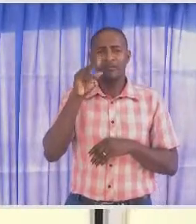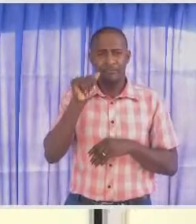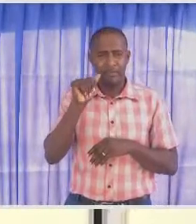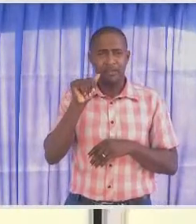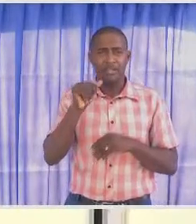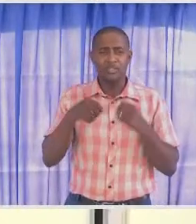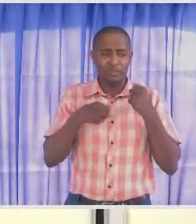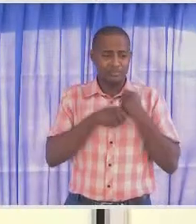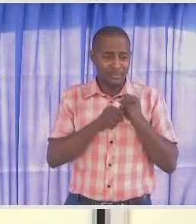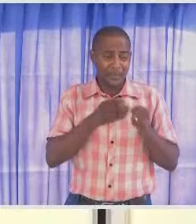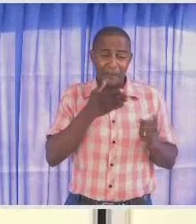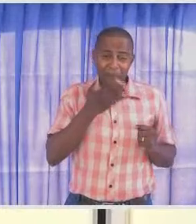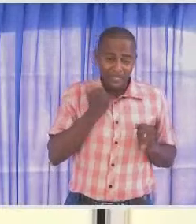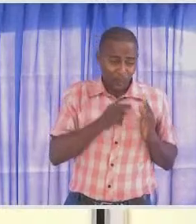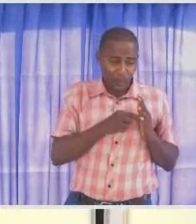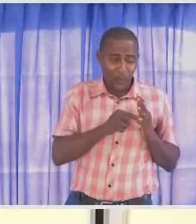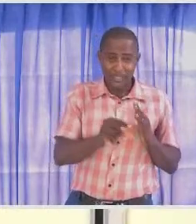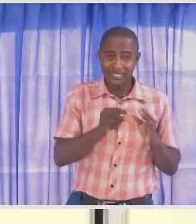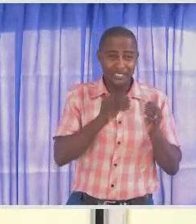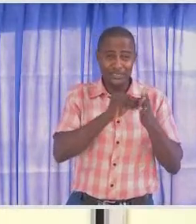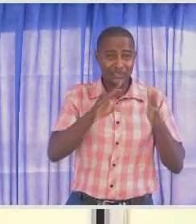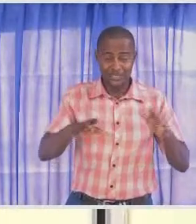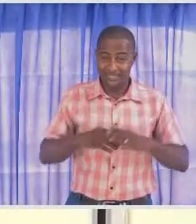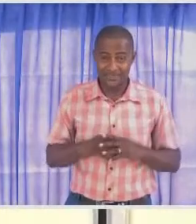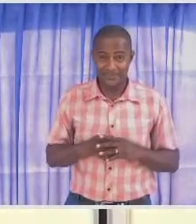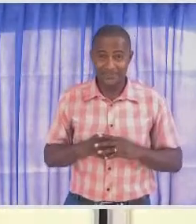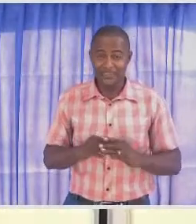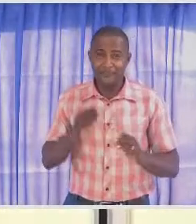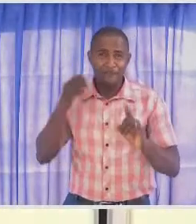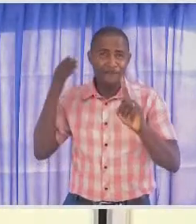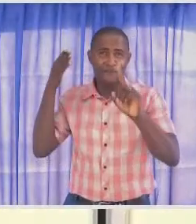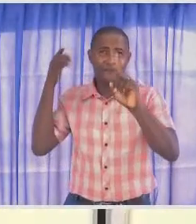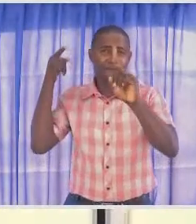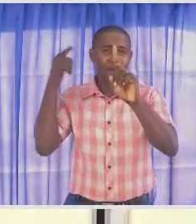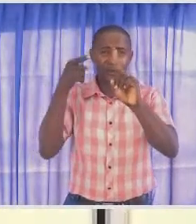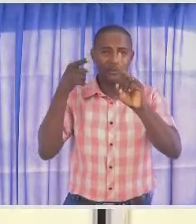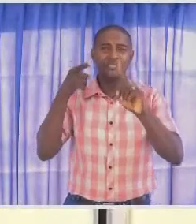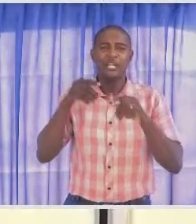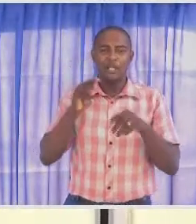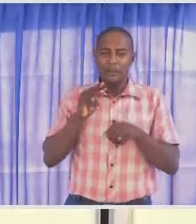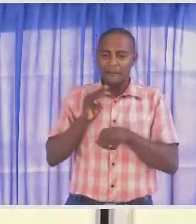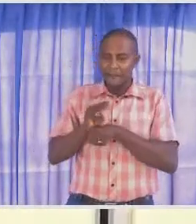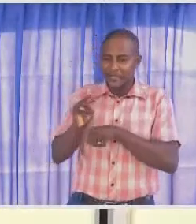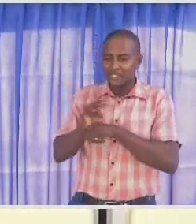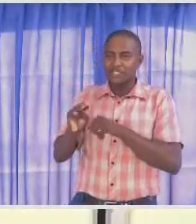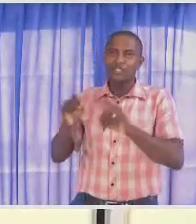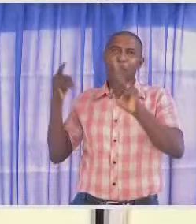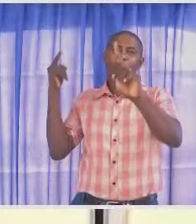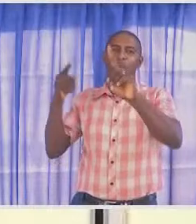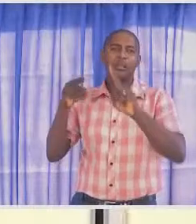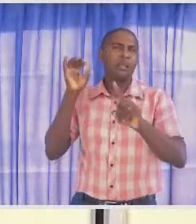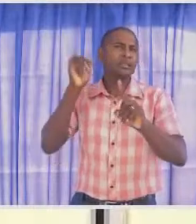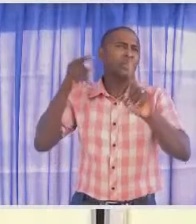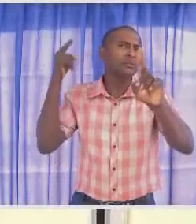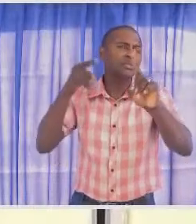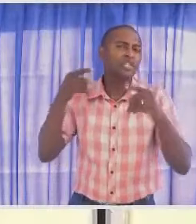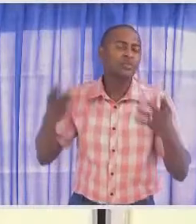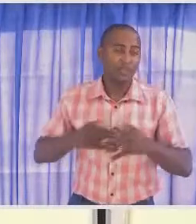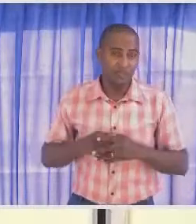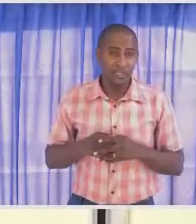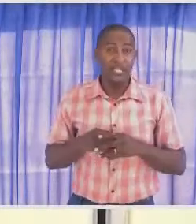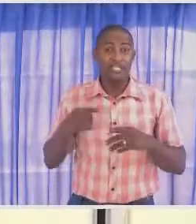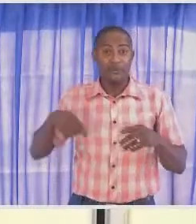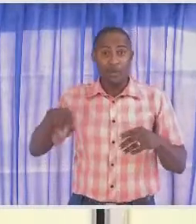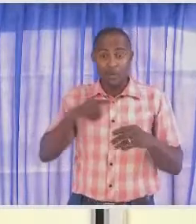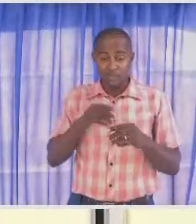quality student targeted in the direction that the ministry is going. And what is that direction? That direction is for us to